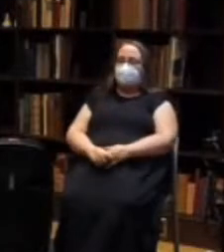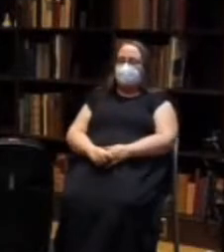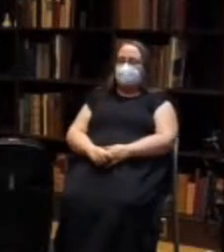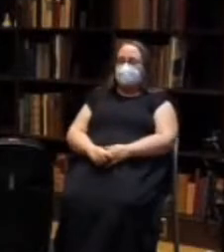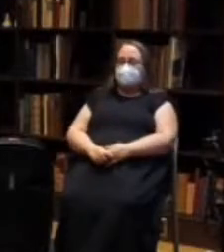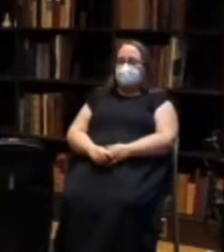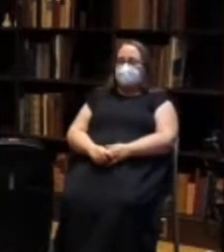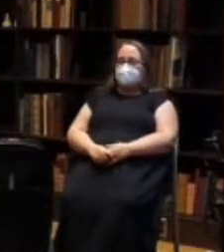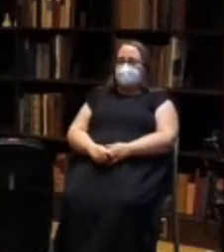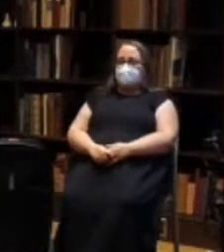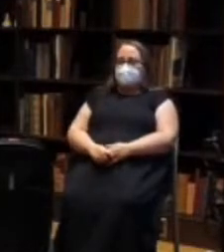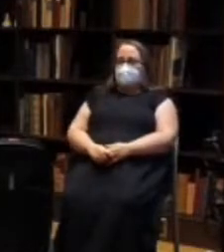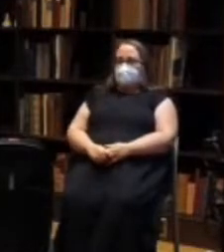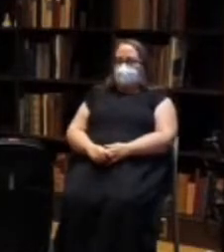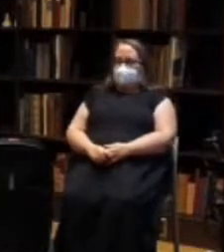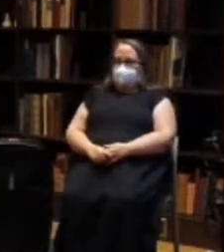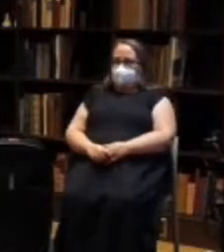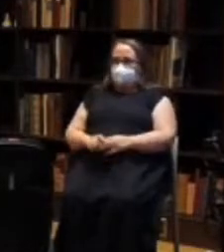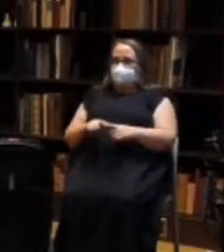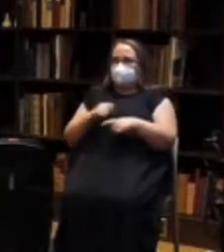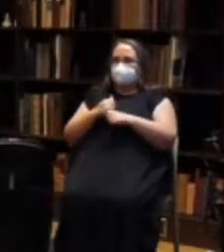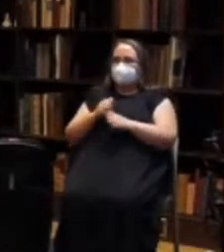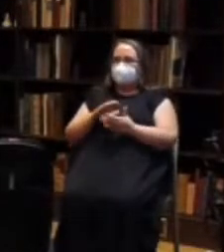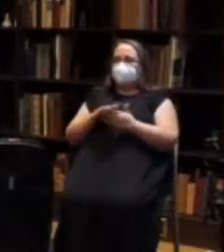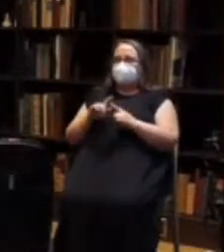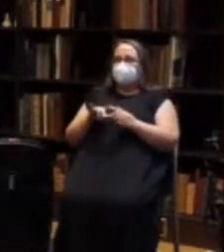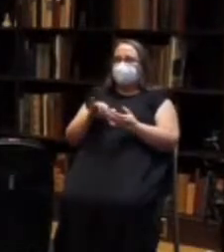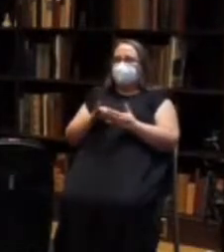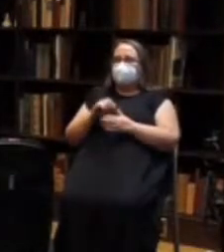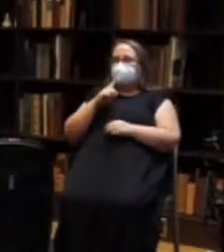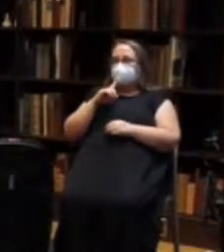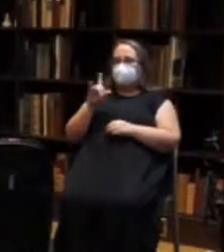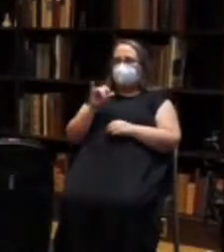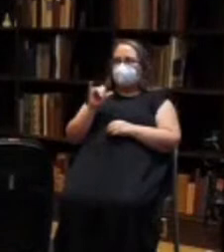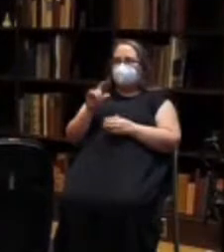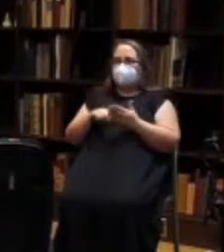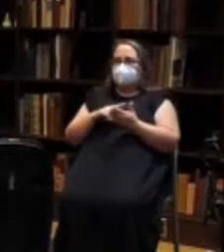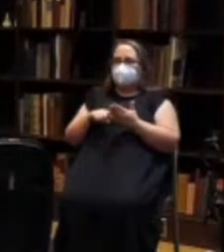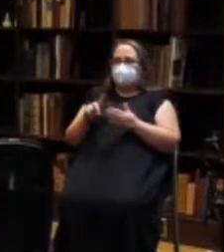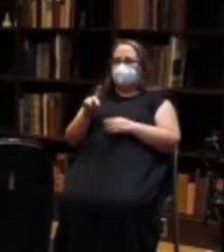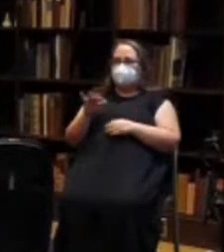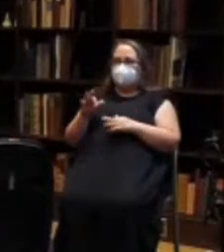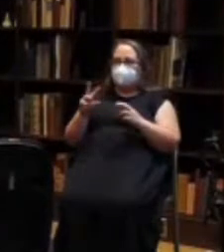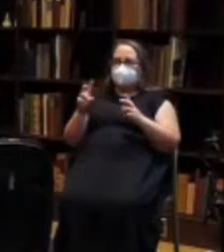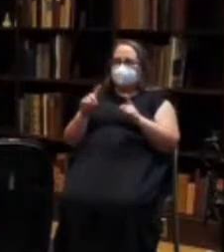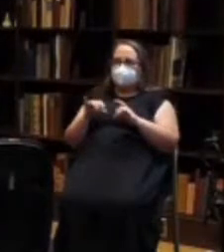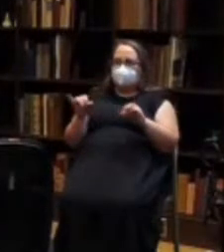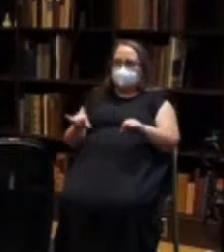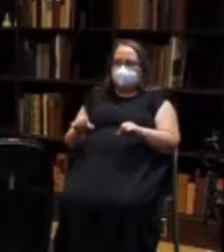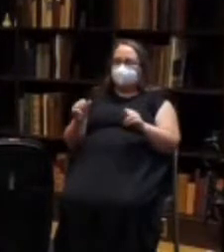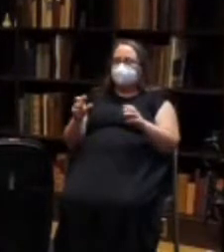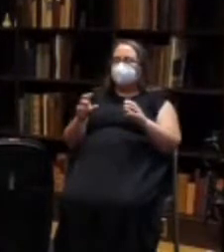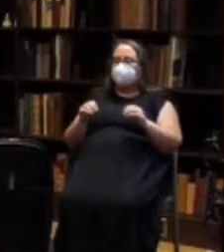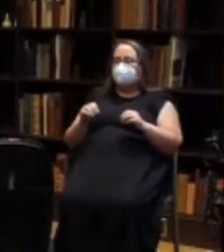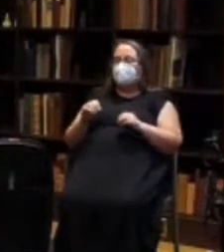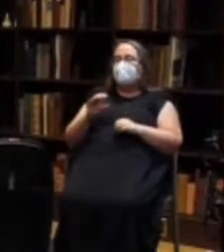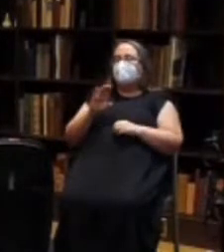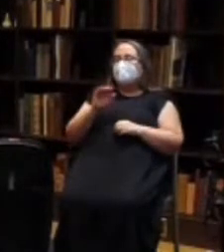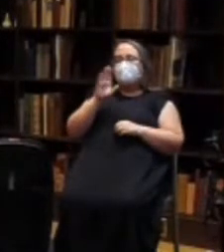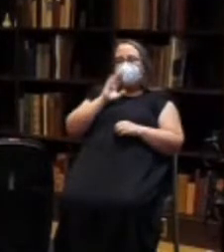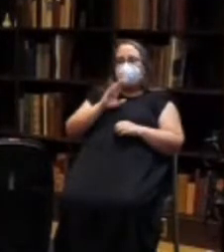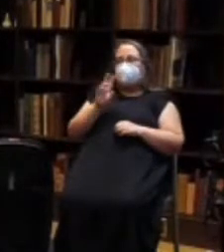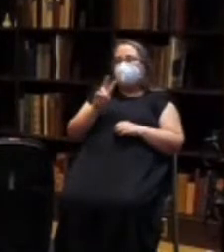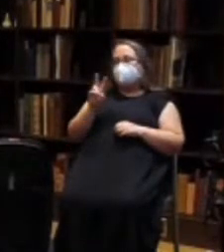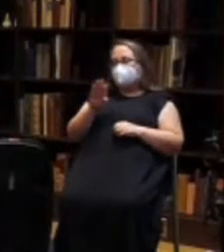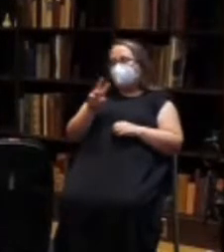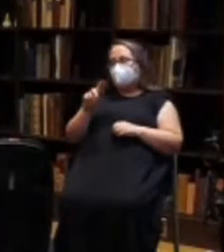Now, to create a school to do this, right, is also, of course, a critique of the public education system. So Brown versus Board of Education